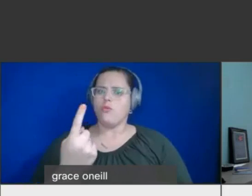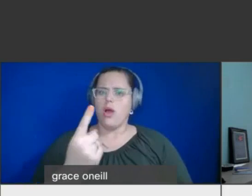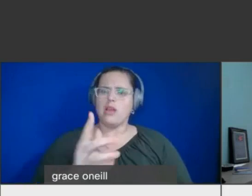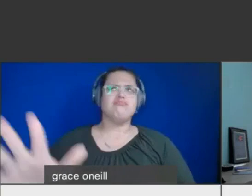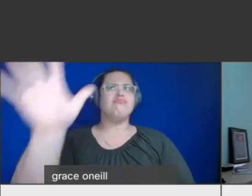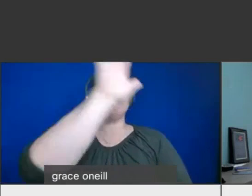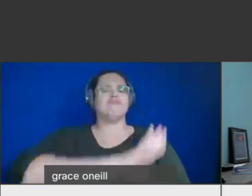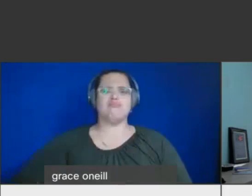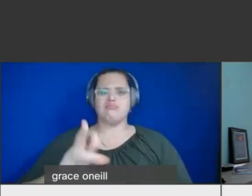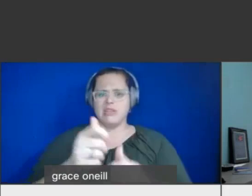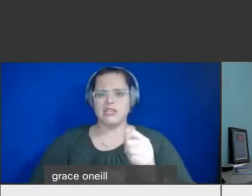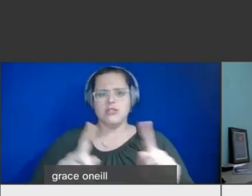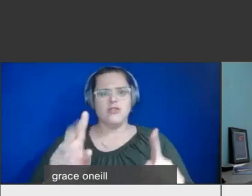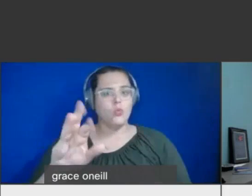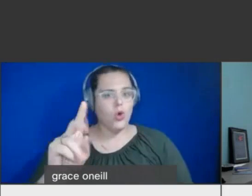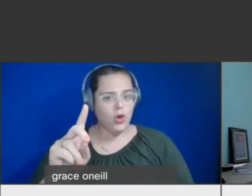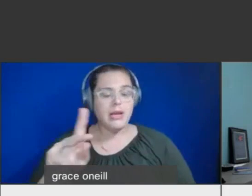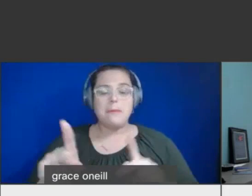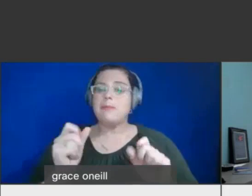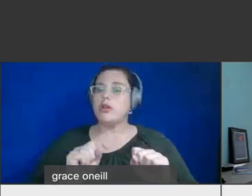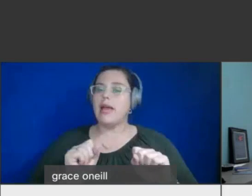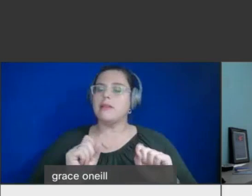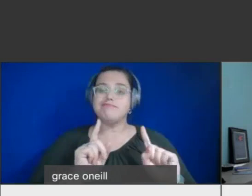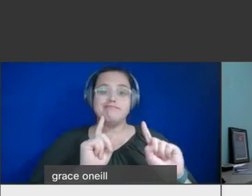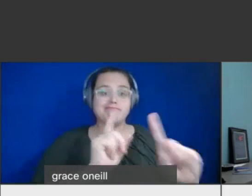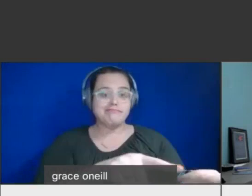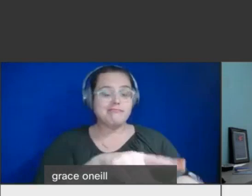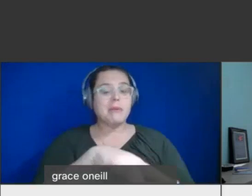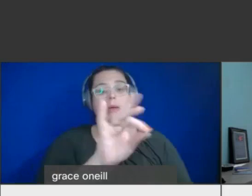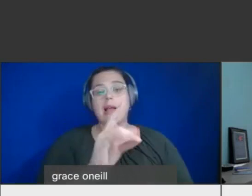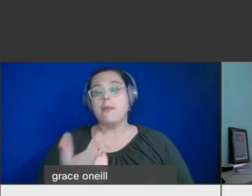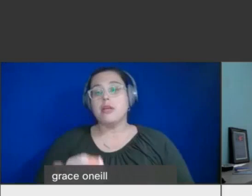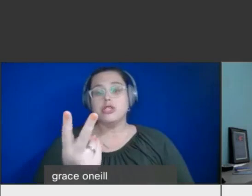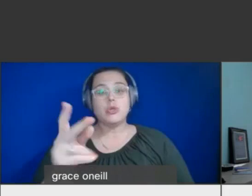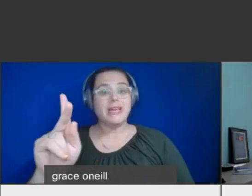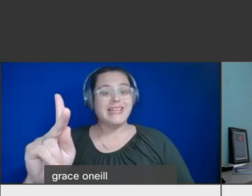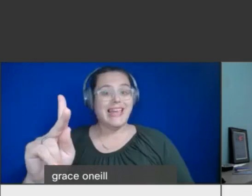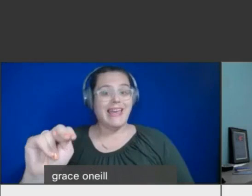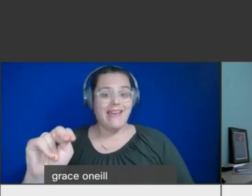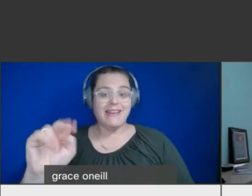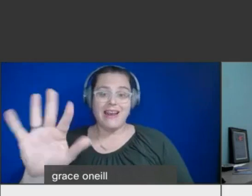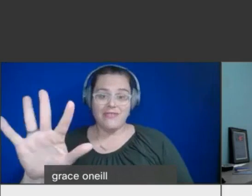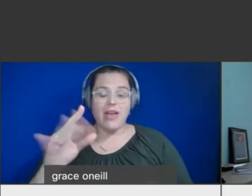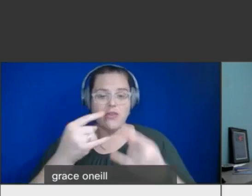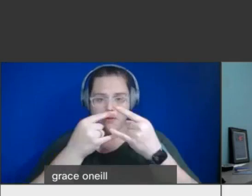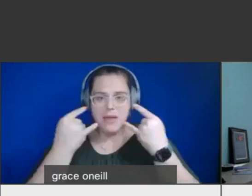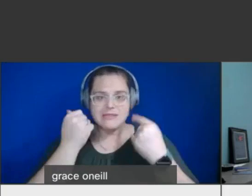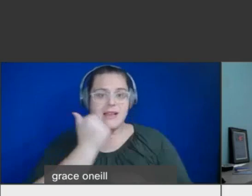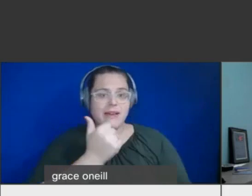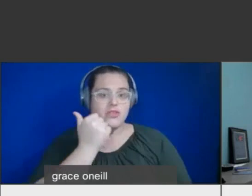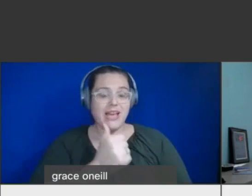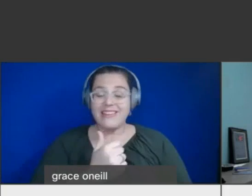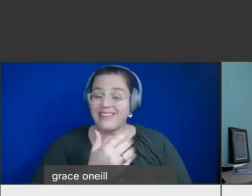And people can pick up 2 KN95 masks per day, and those COVID centers are open 6 days a